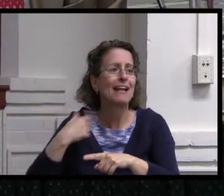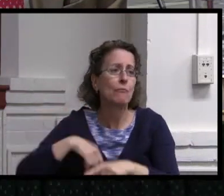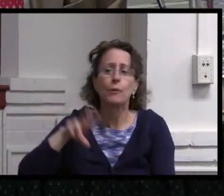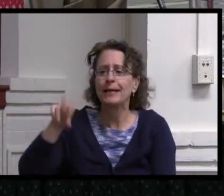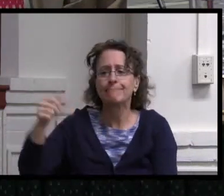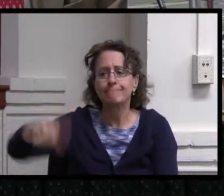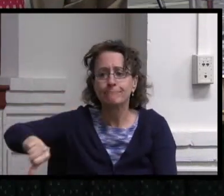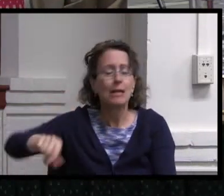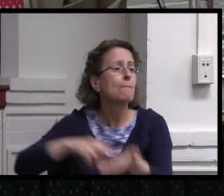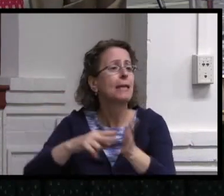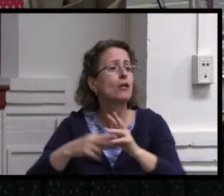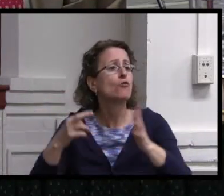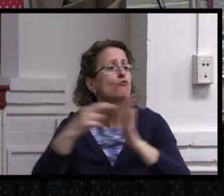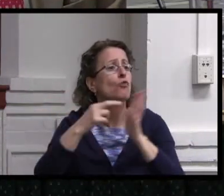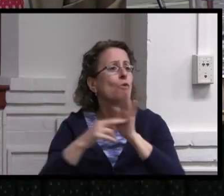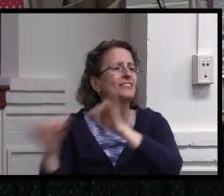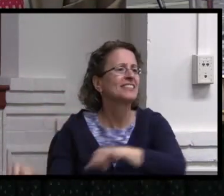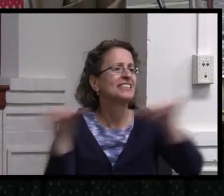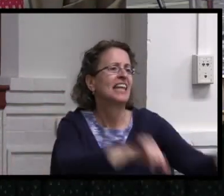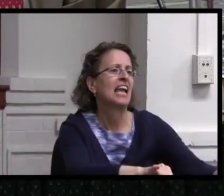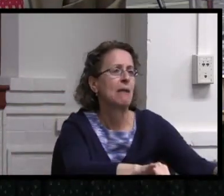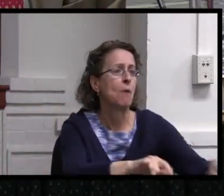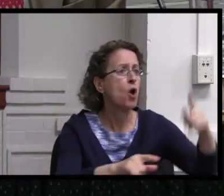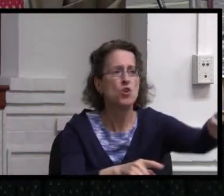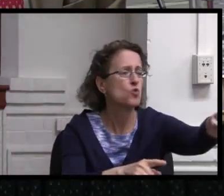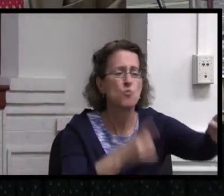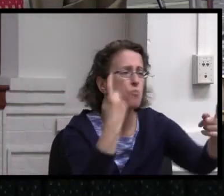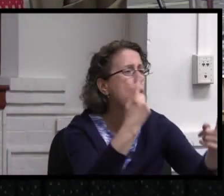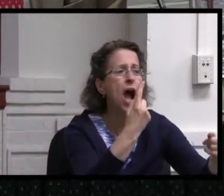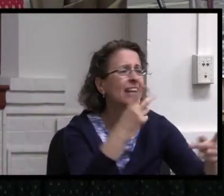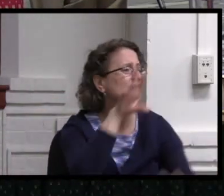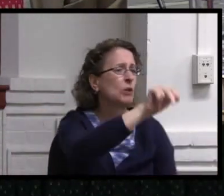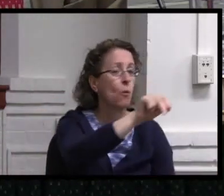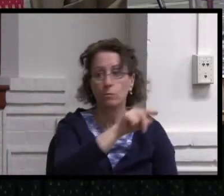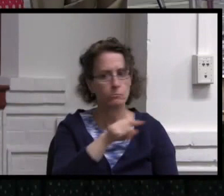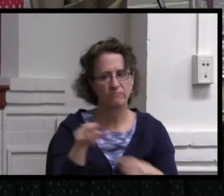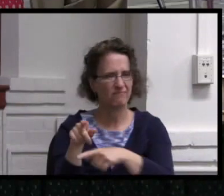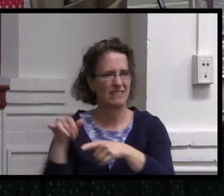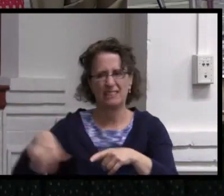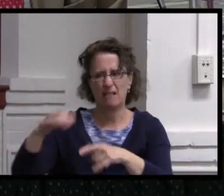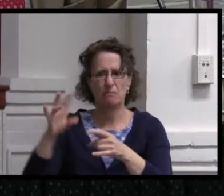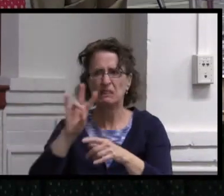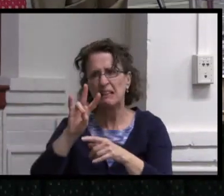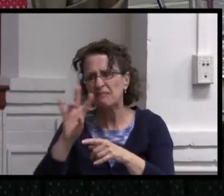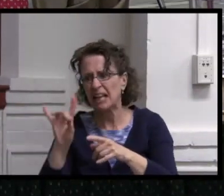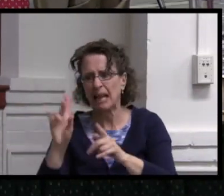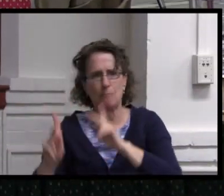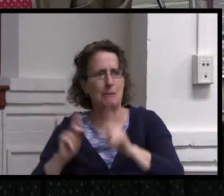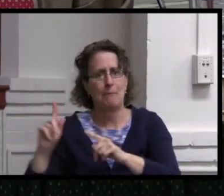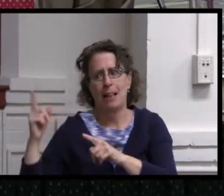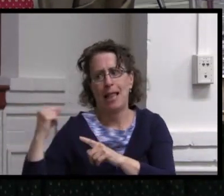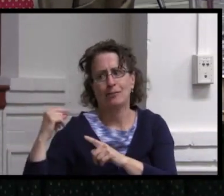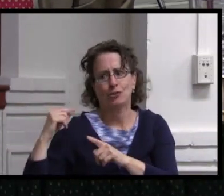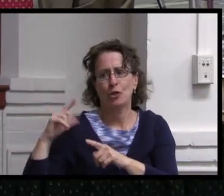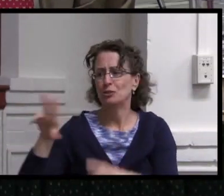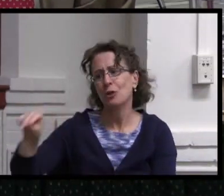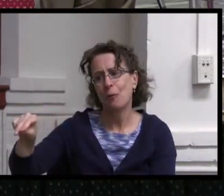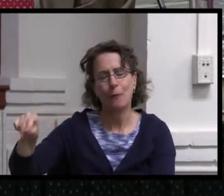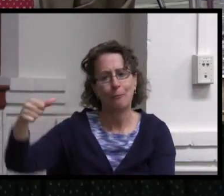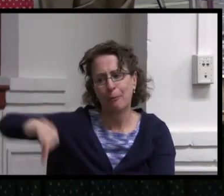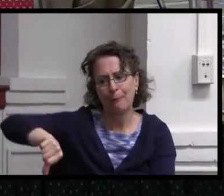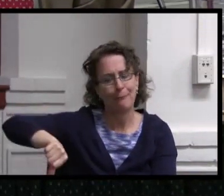Right, okay. So I don't want you to think we're singling you out, because we've unfortunately had to say to other people we can't waive the fee. Oh,